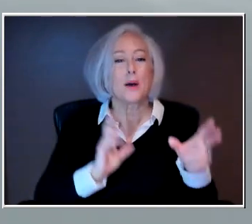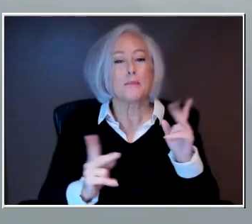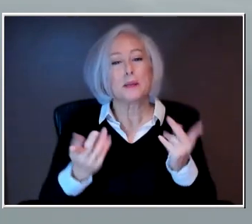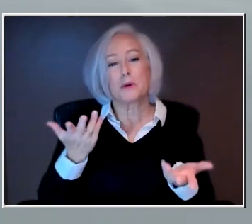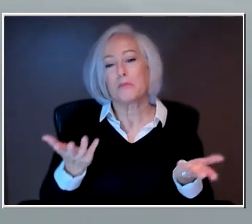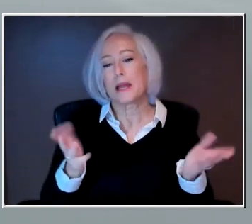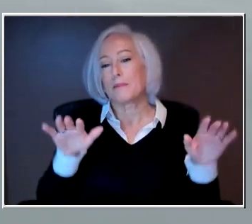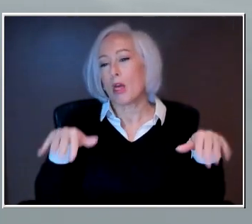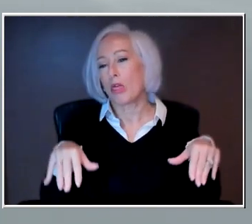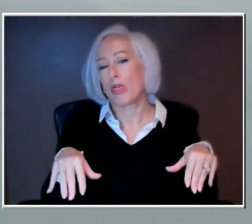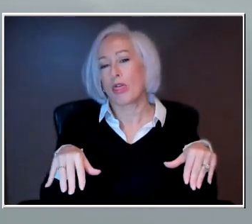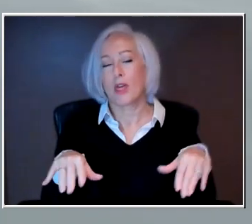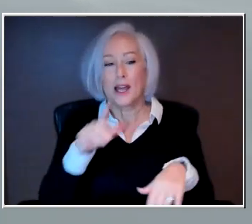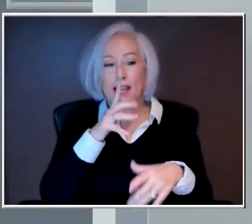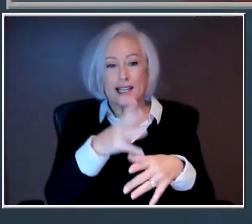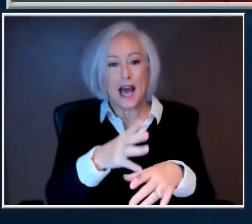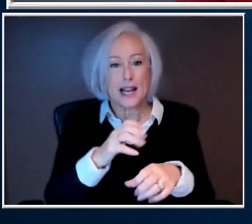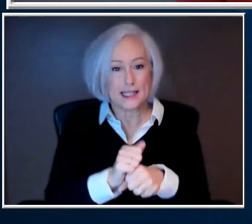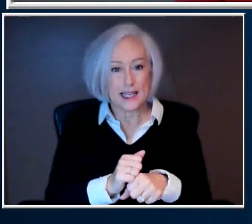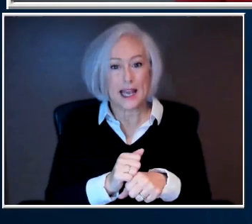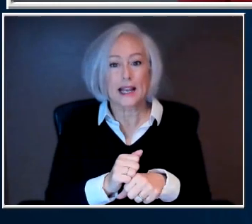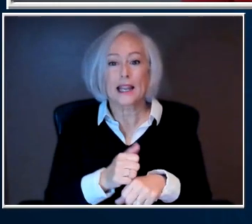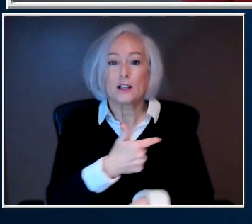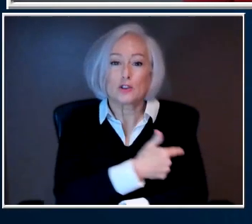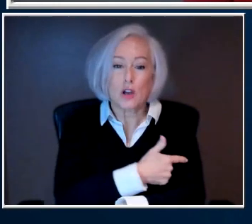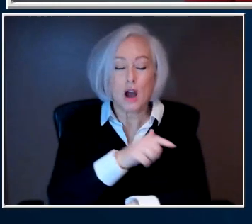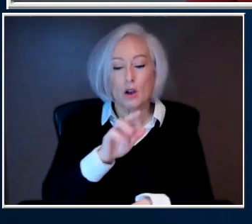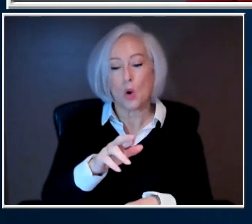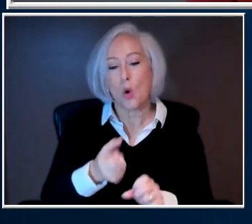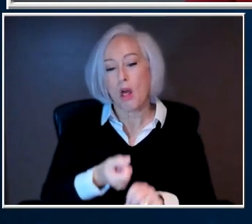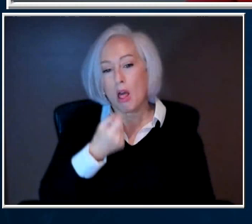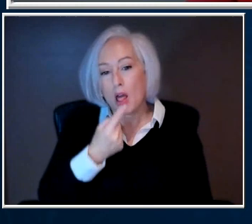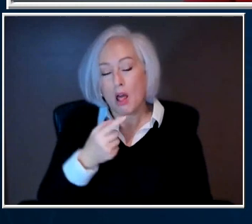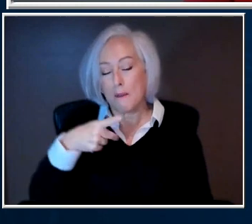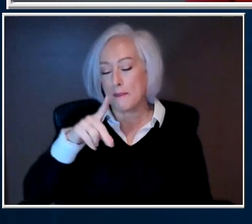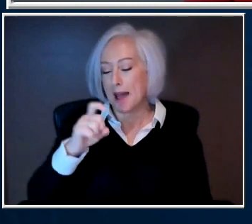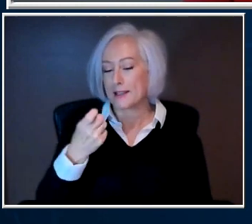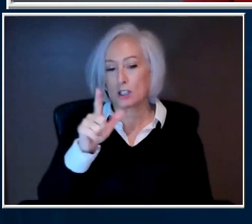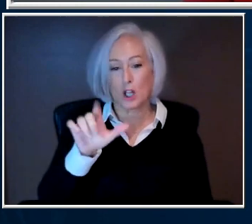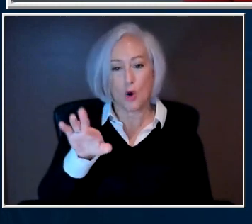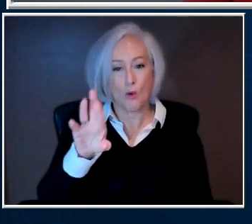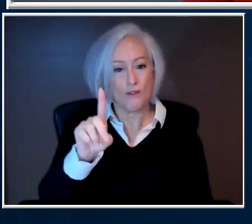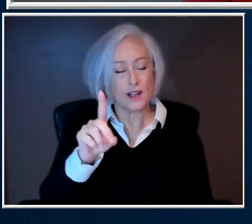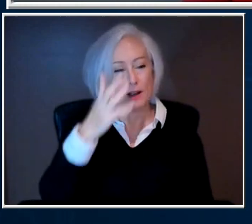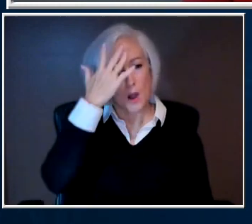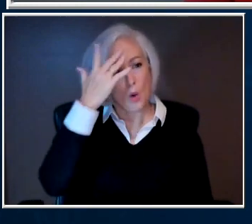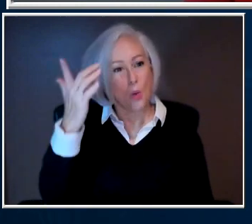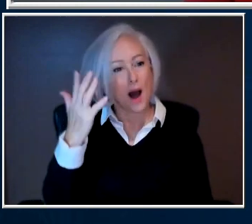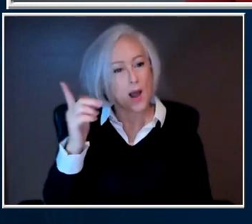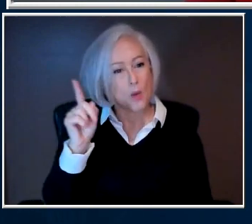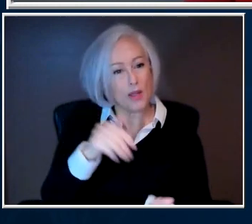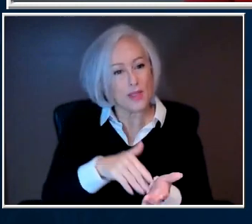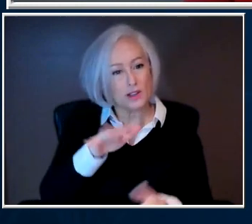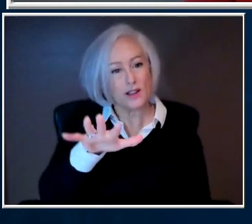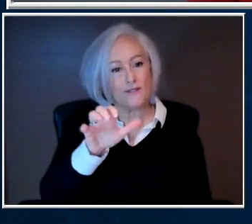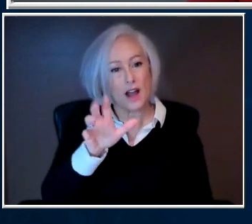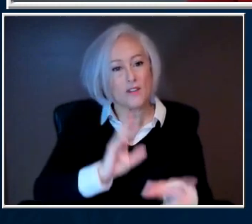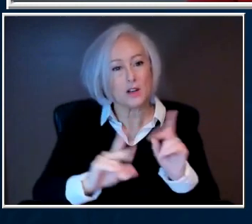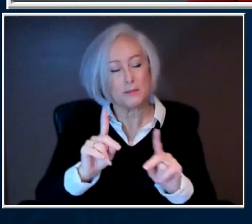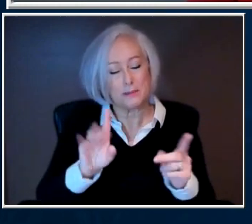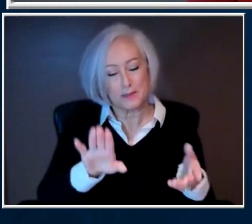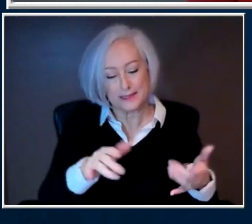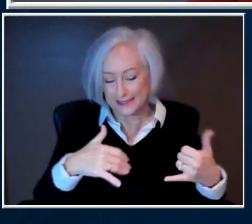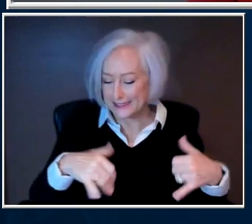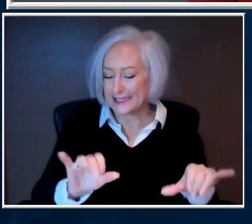need for COVID, like Paxlovid. So in your opinion, why still are 1,500 people dying each week from